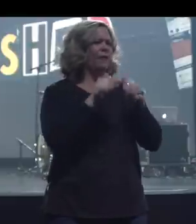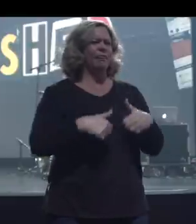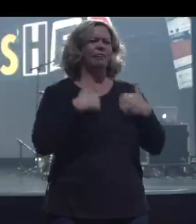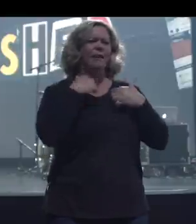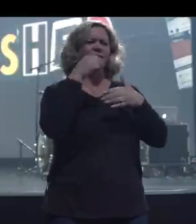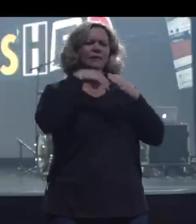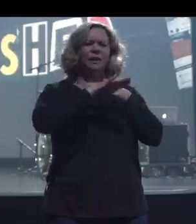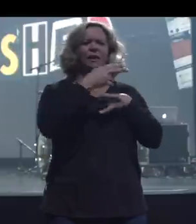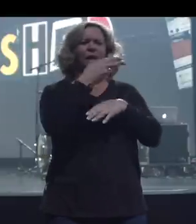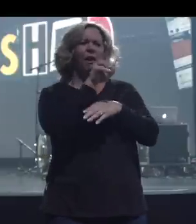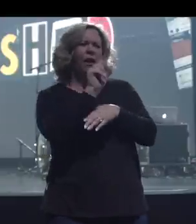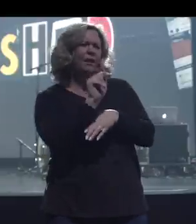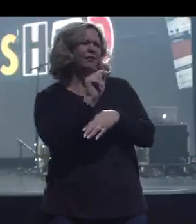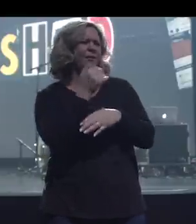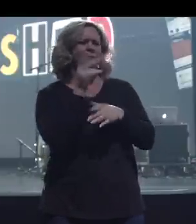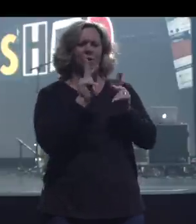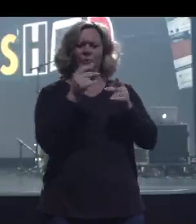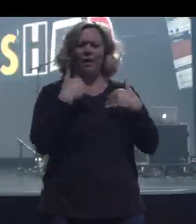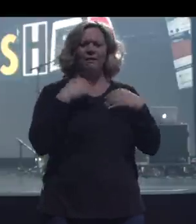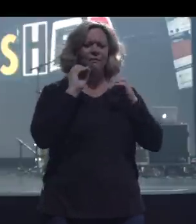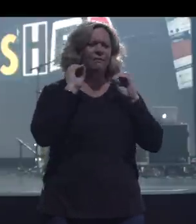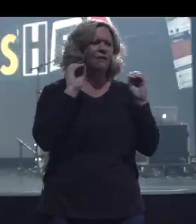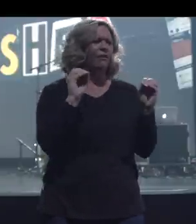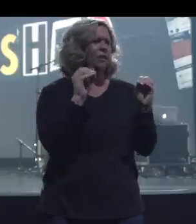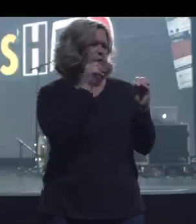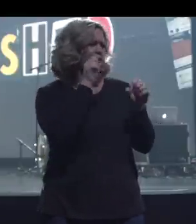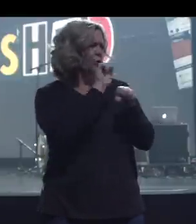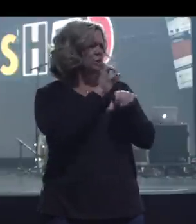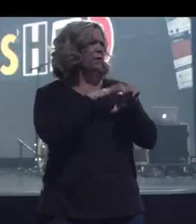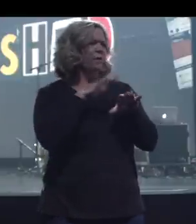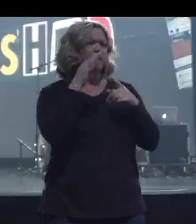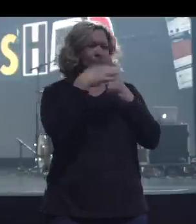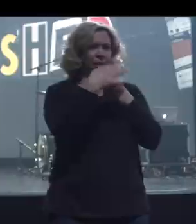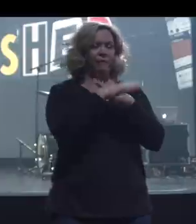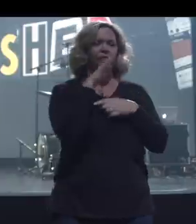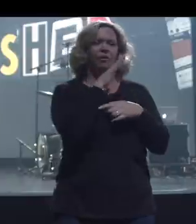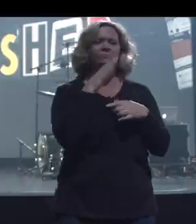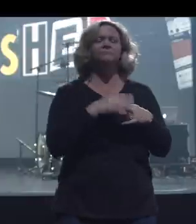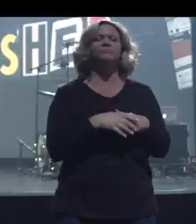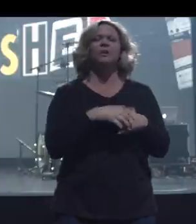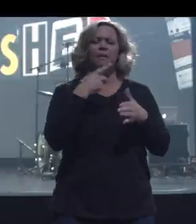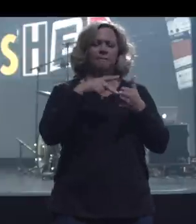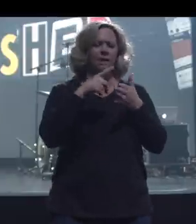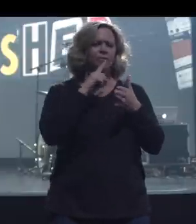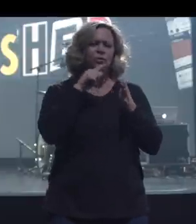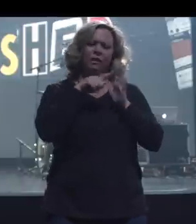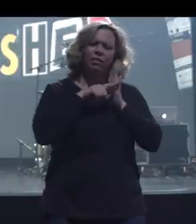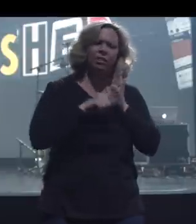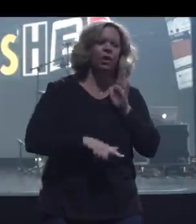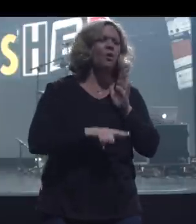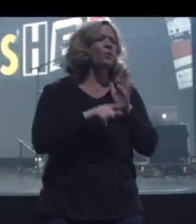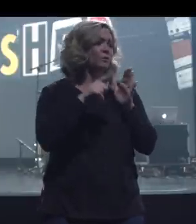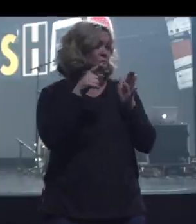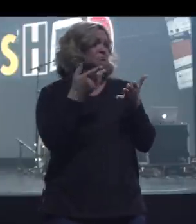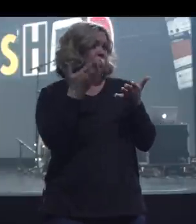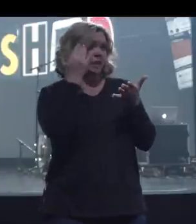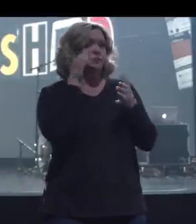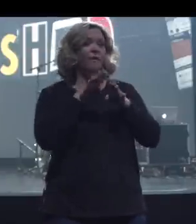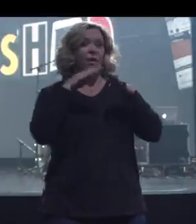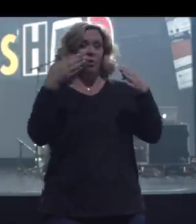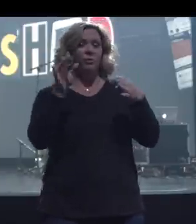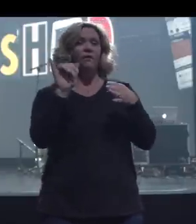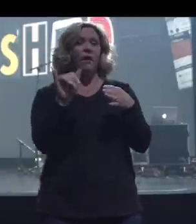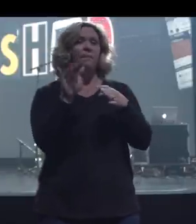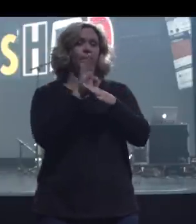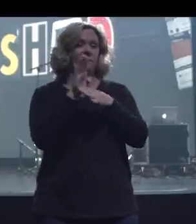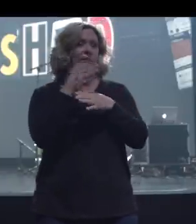had nothing, and so the income they had to, you know, wages they had to pay them was really, really low. That was what was attractive to them. So they opened up the factory,